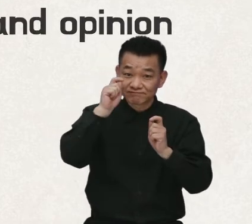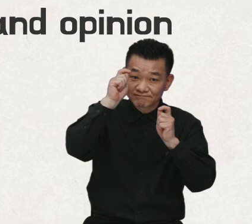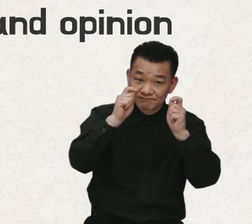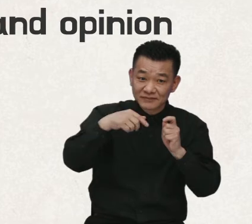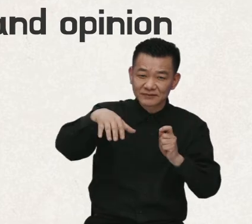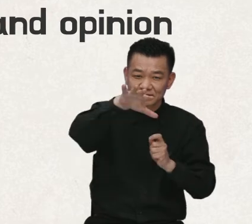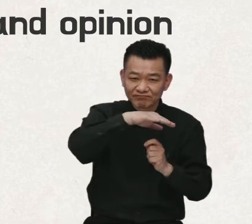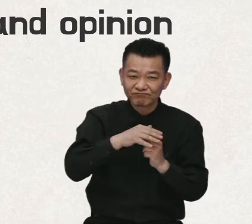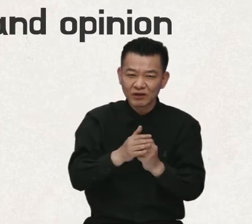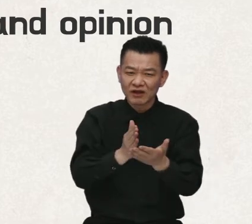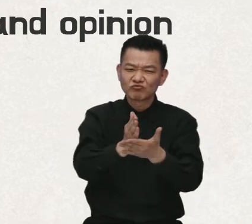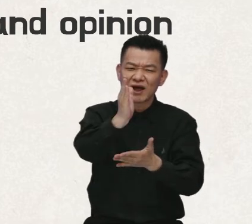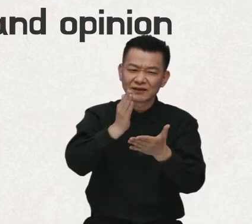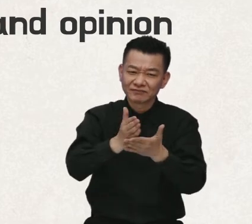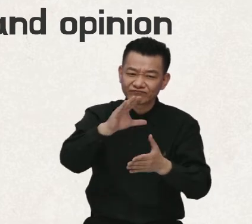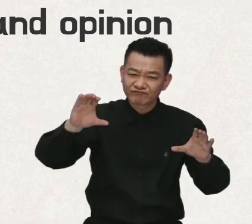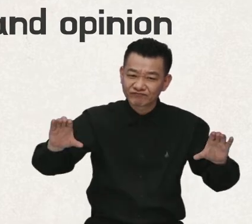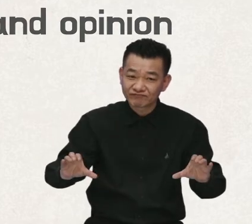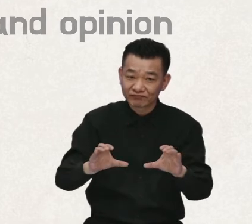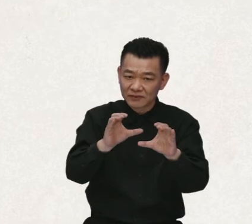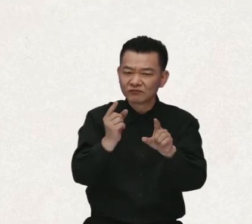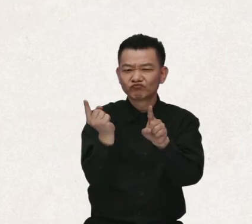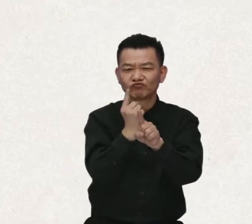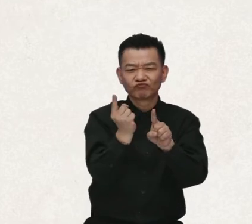to freedom of expression and opinion.